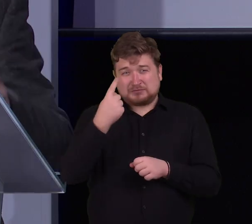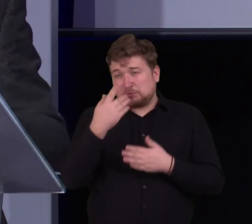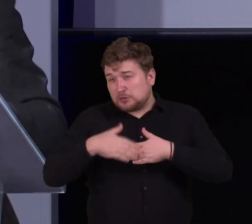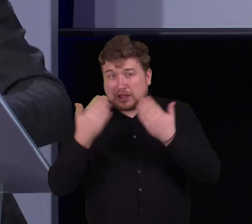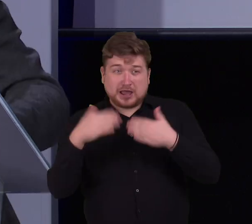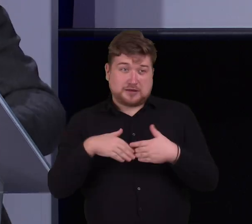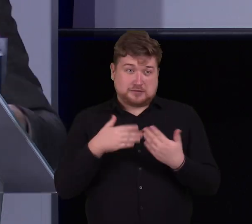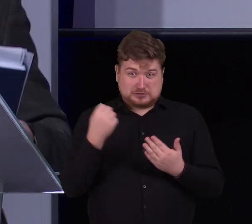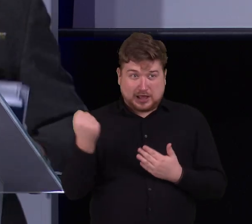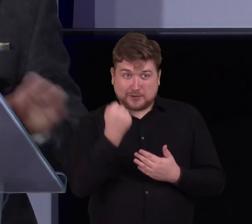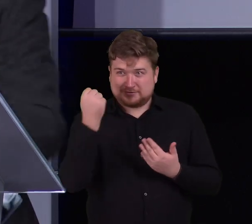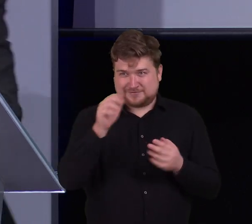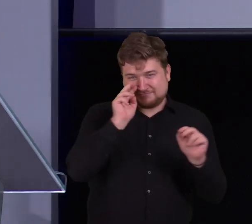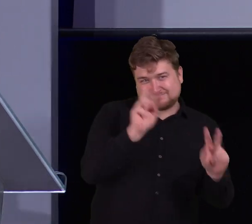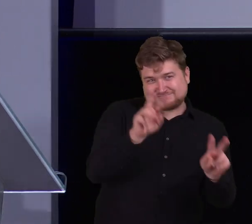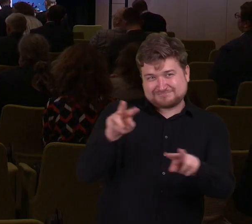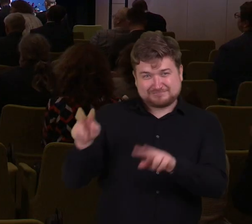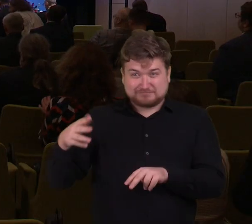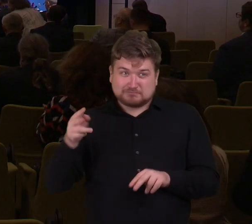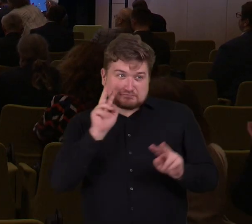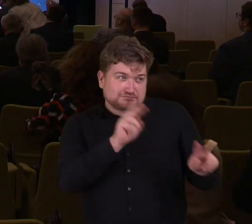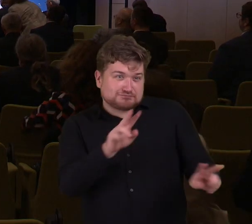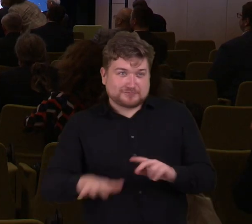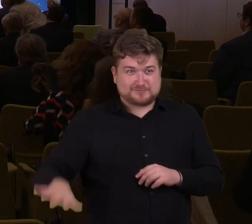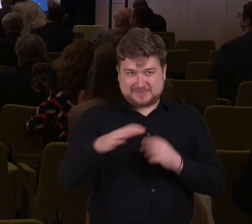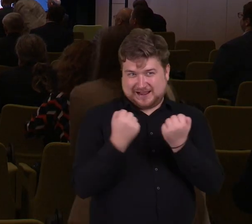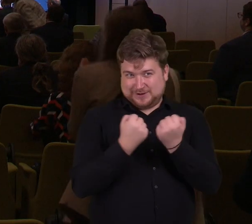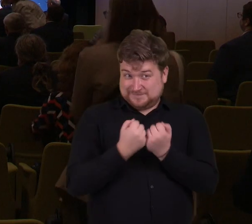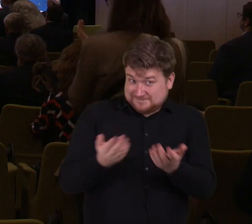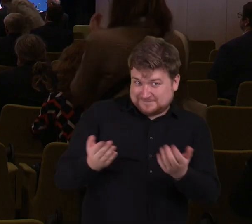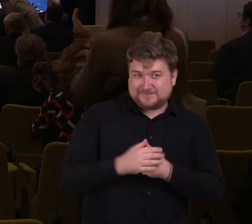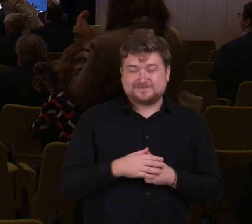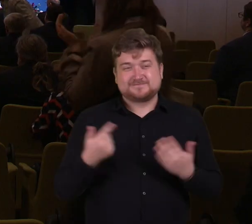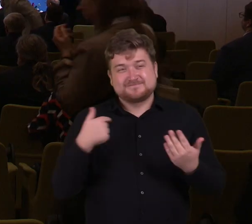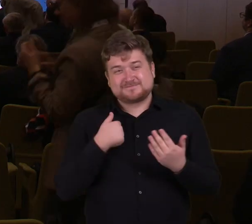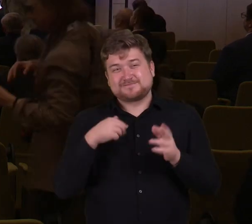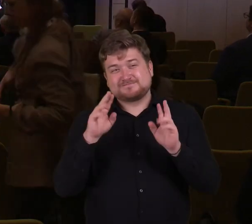again. Thanks.